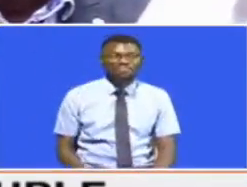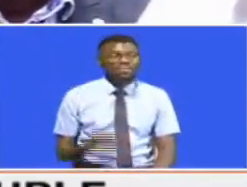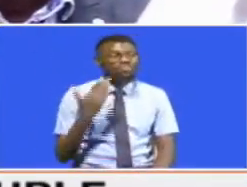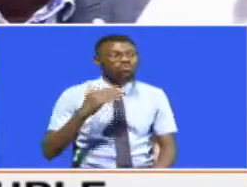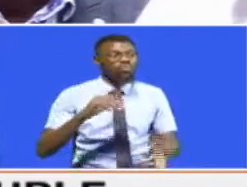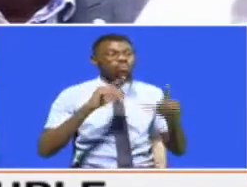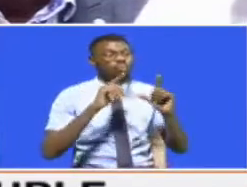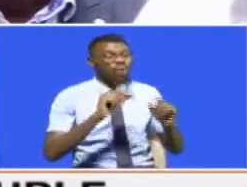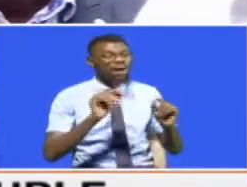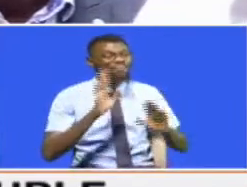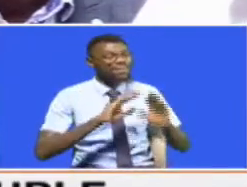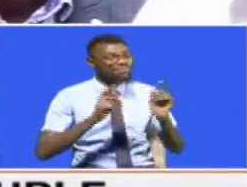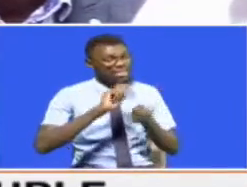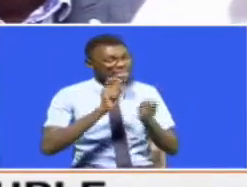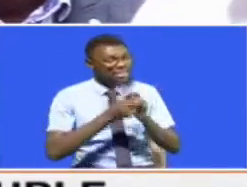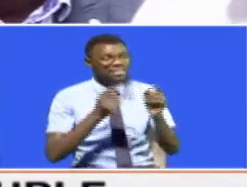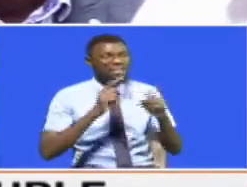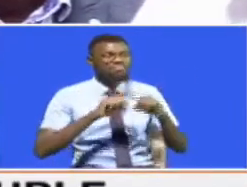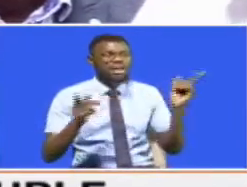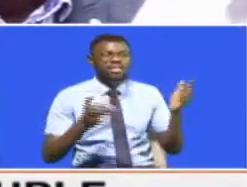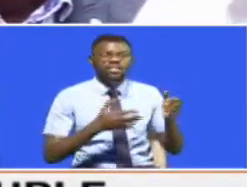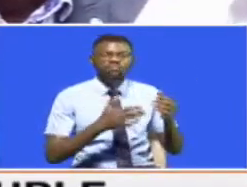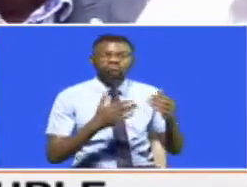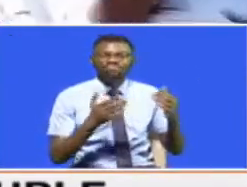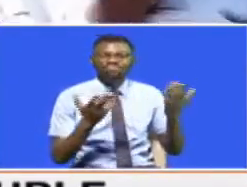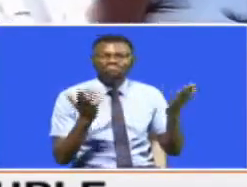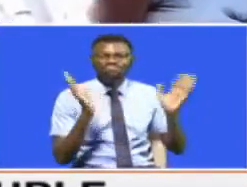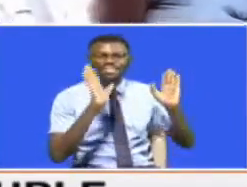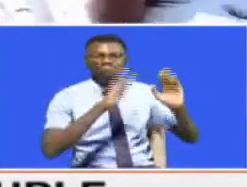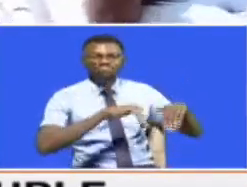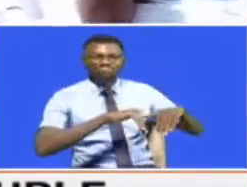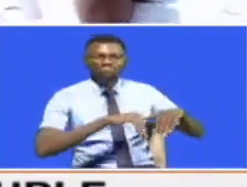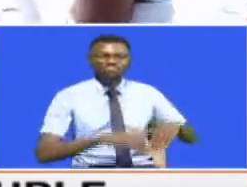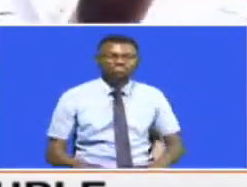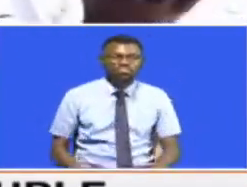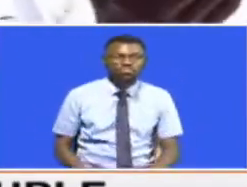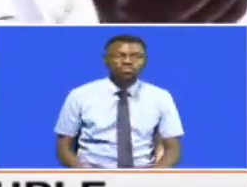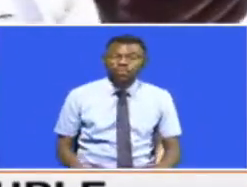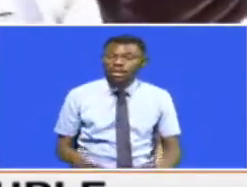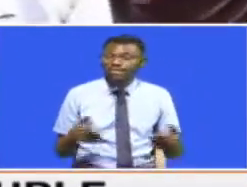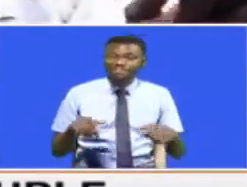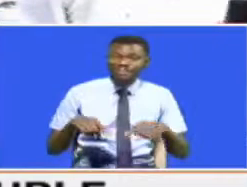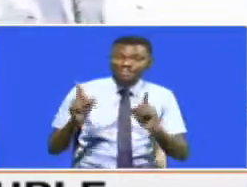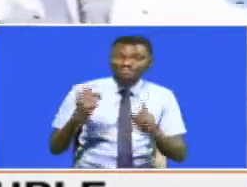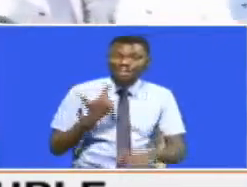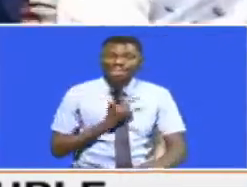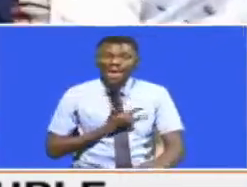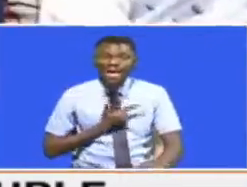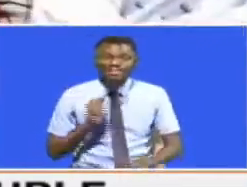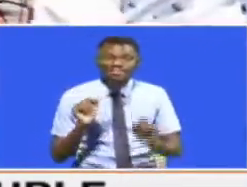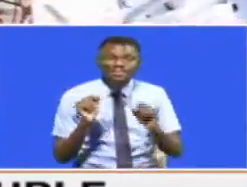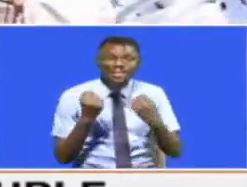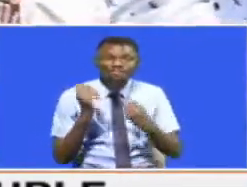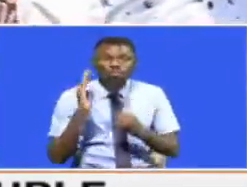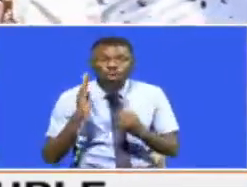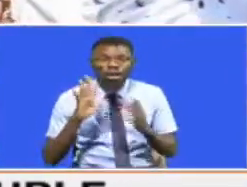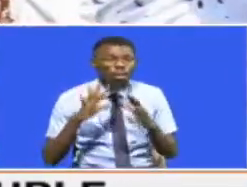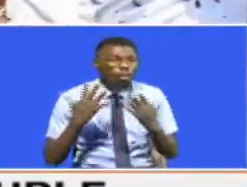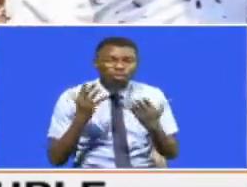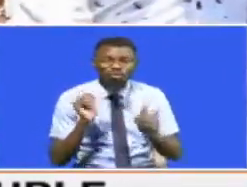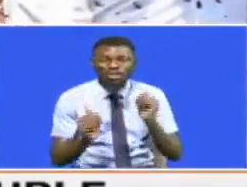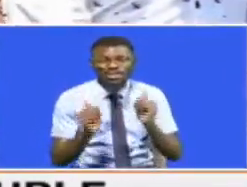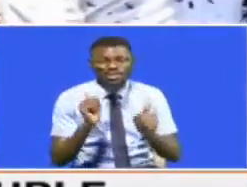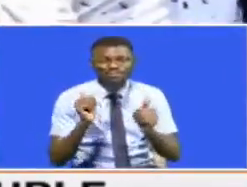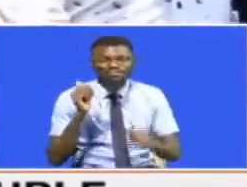Tulikuambia urekebishi na waheshimu wa Meru. Ukasindwa. Will Kawira Mwangaza survive the onslaught this time round?